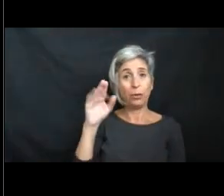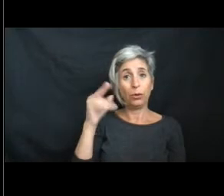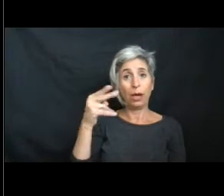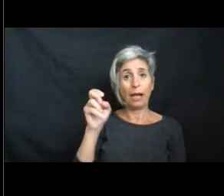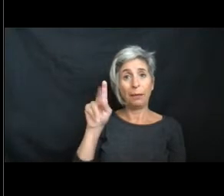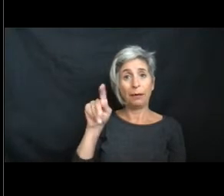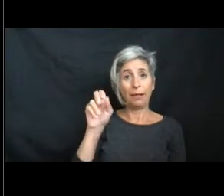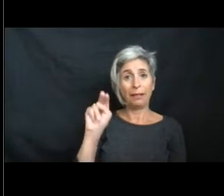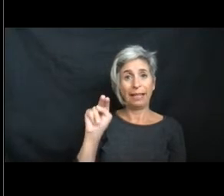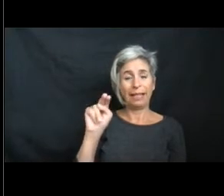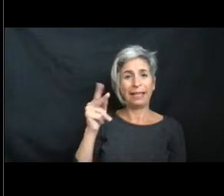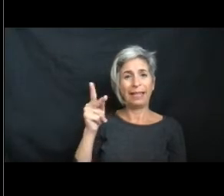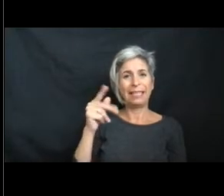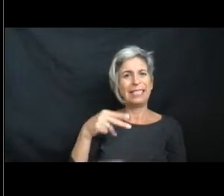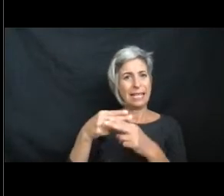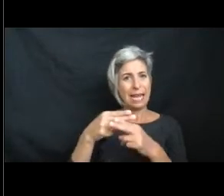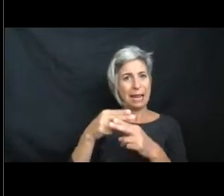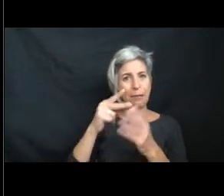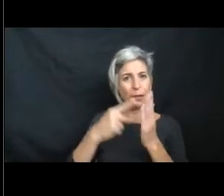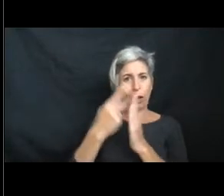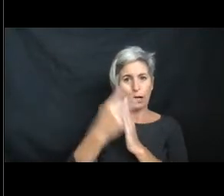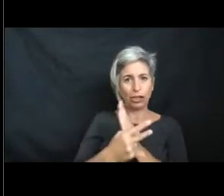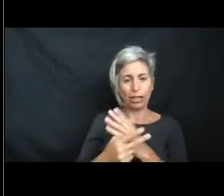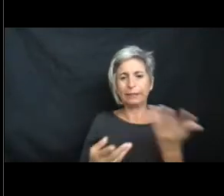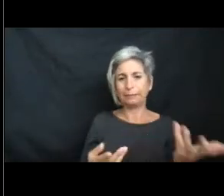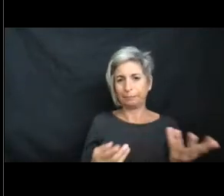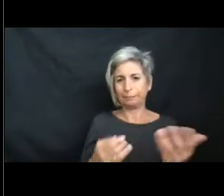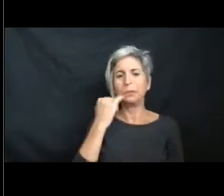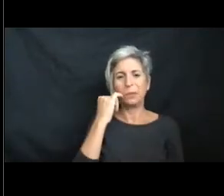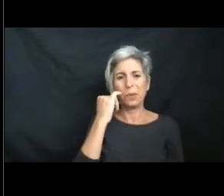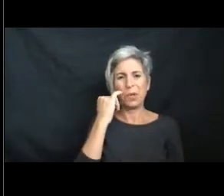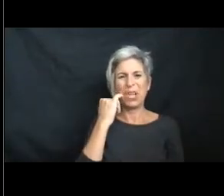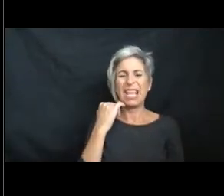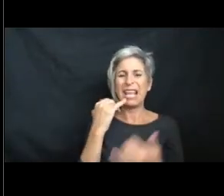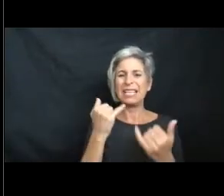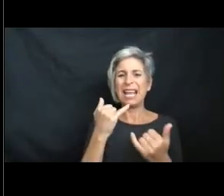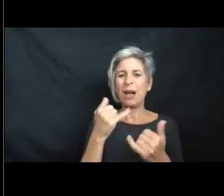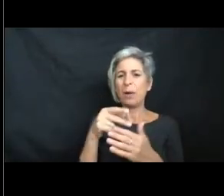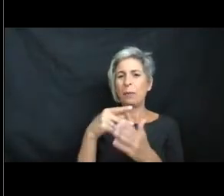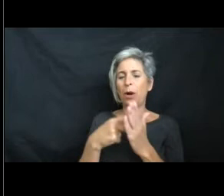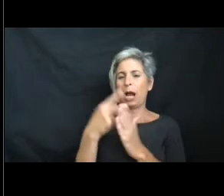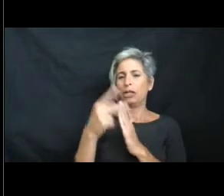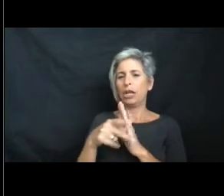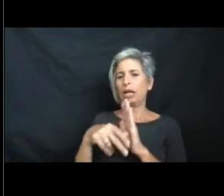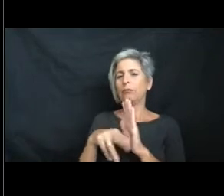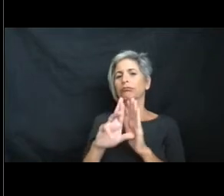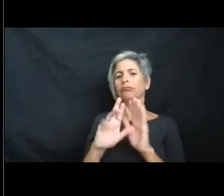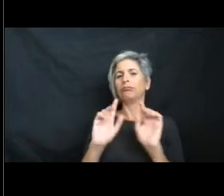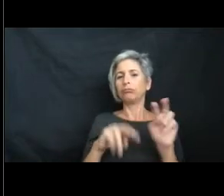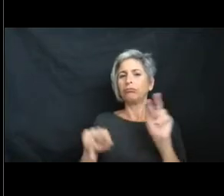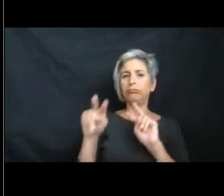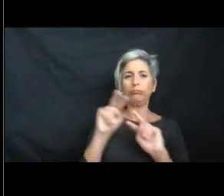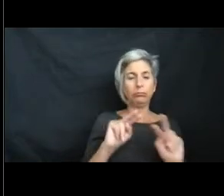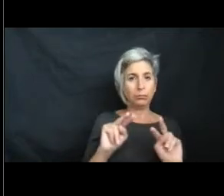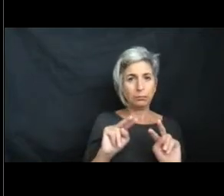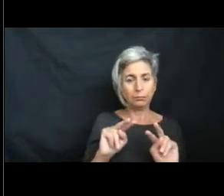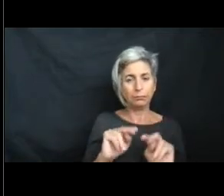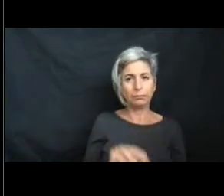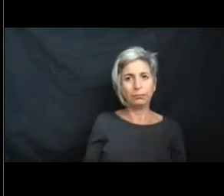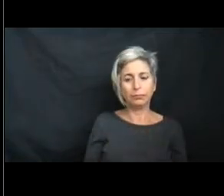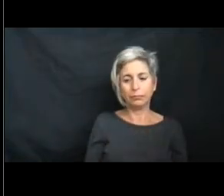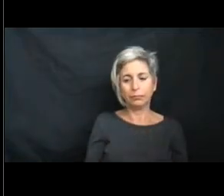name. So let's say we did that, and we are going to the project overview now. So the project